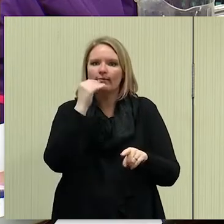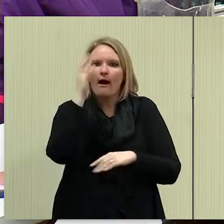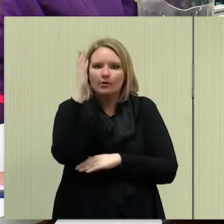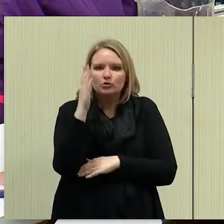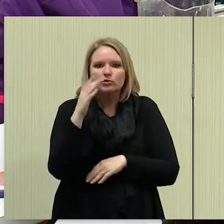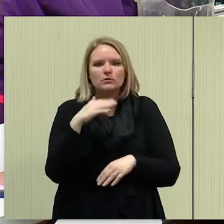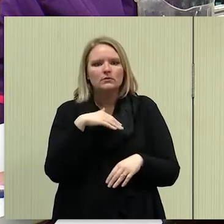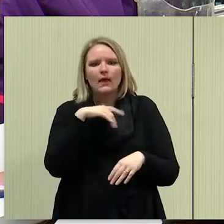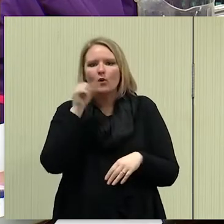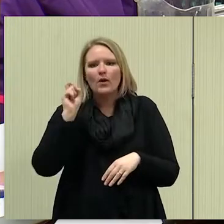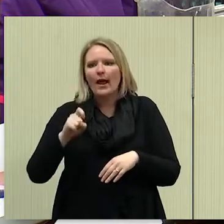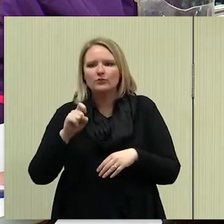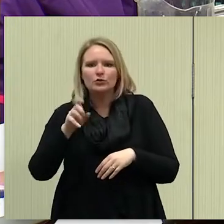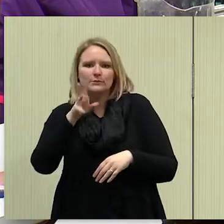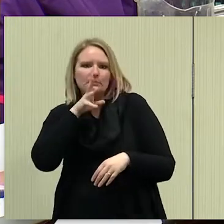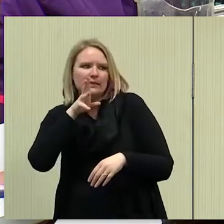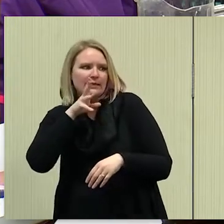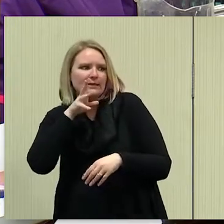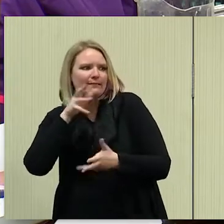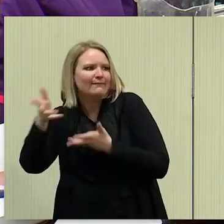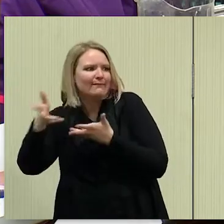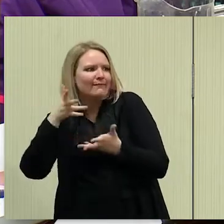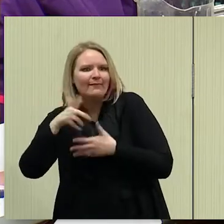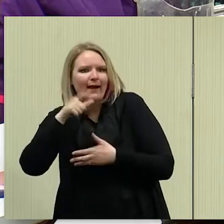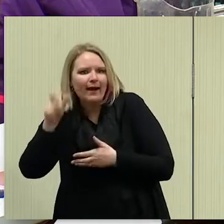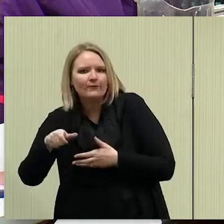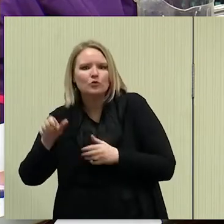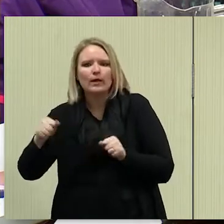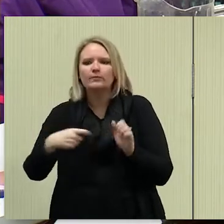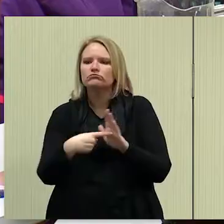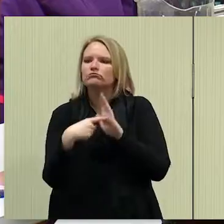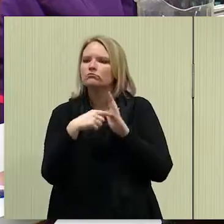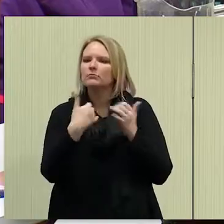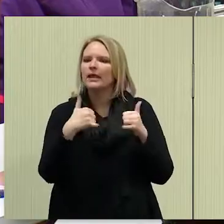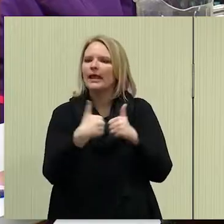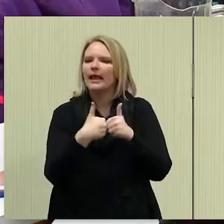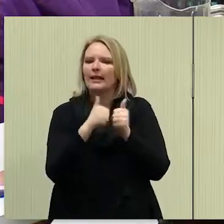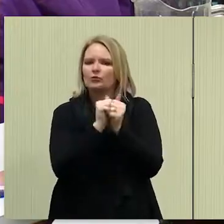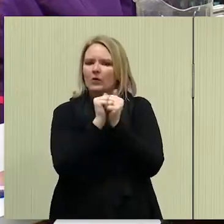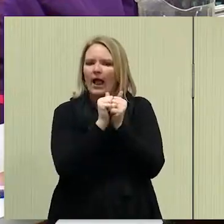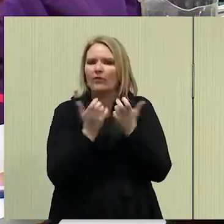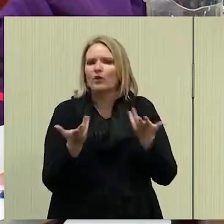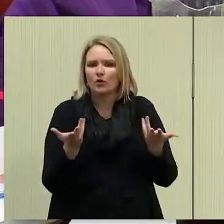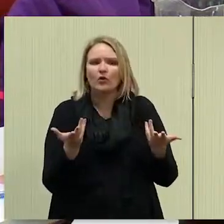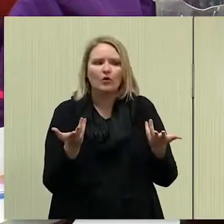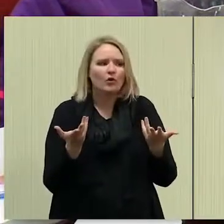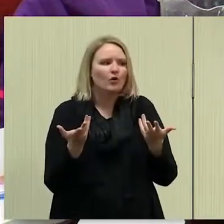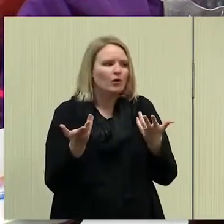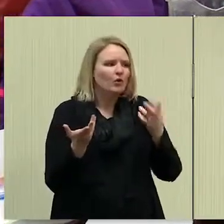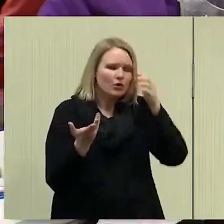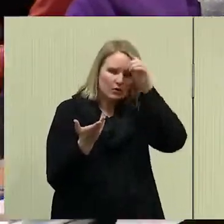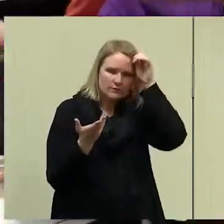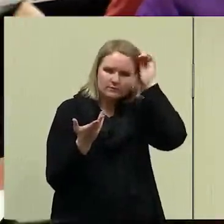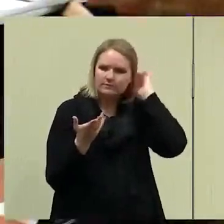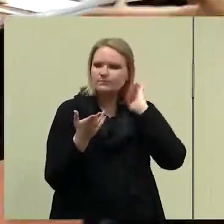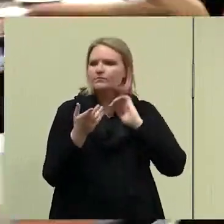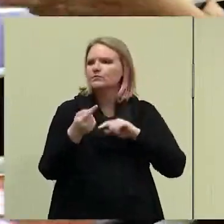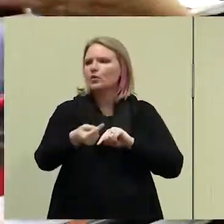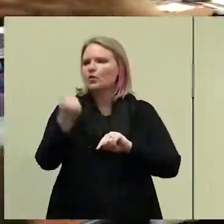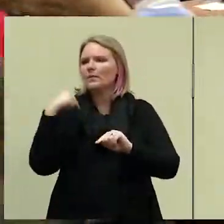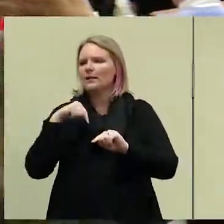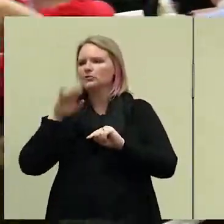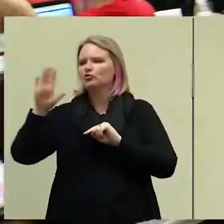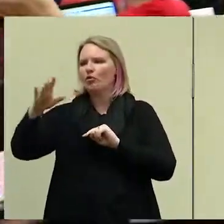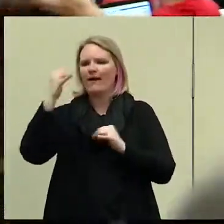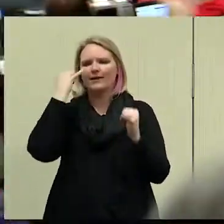have to speak the same language, and it really helped on a lot of different levels. Yeah, good. So kind of goes back to your idea of why